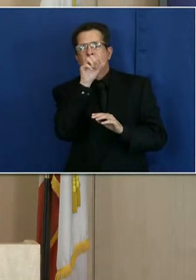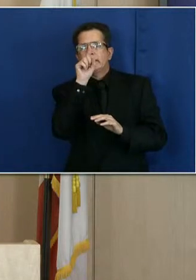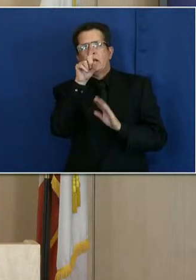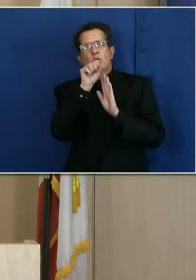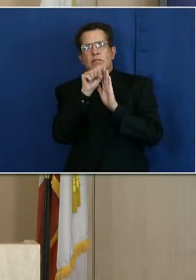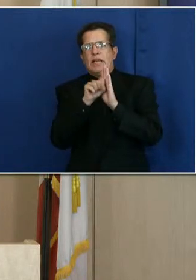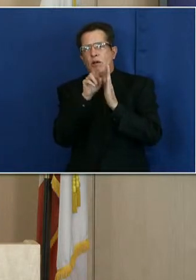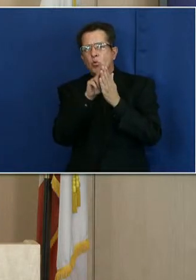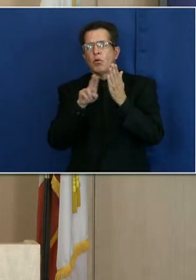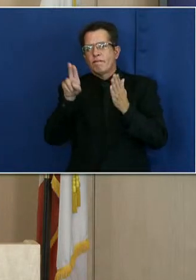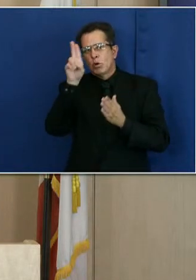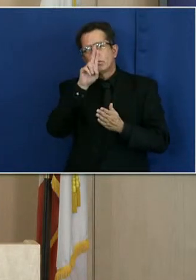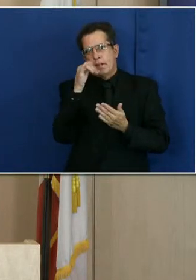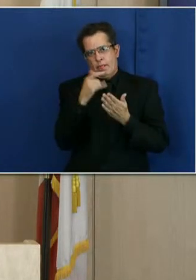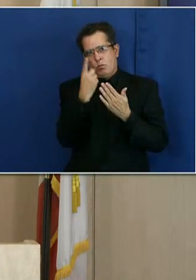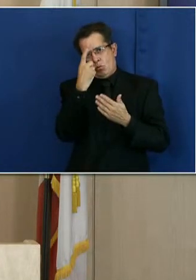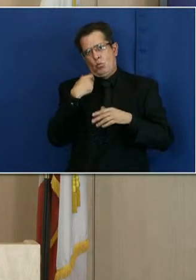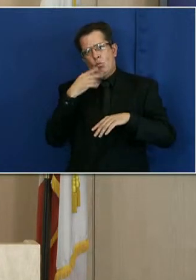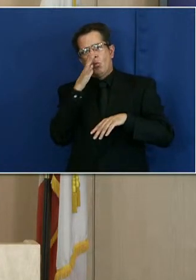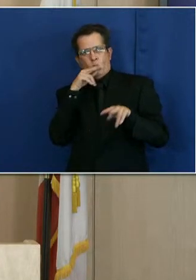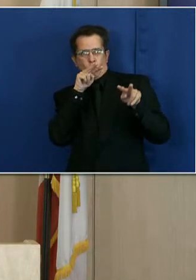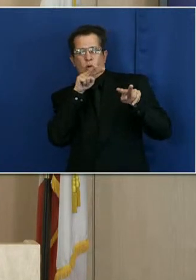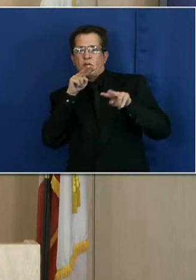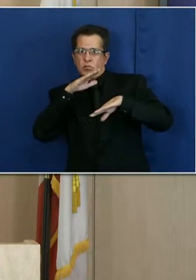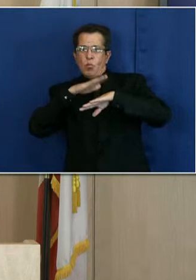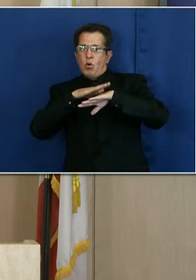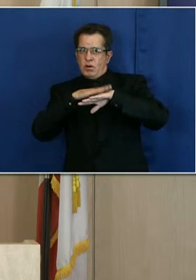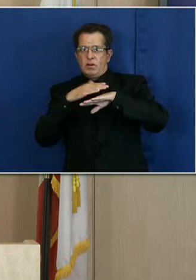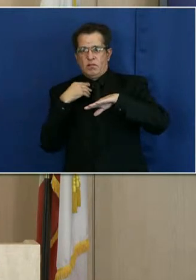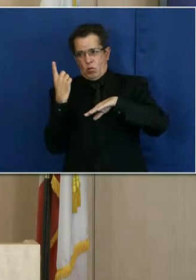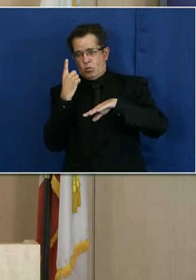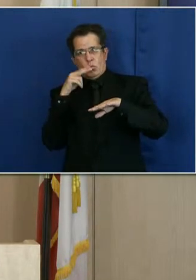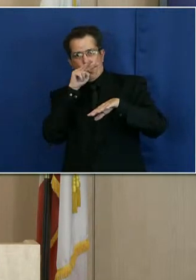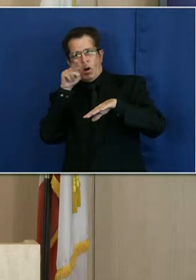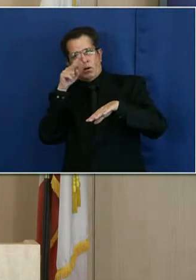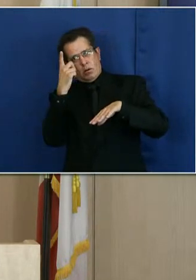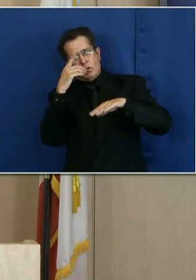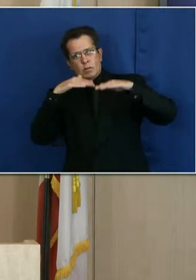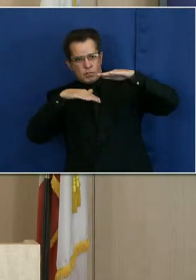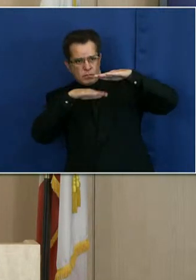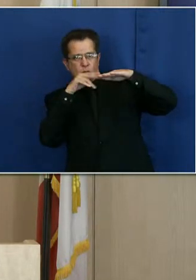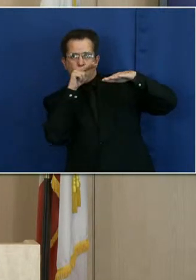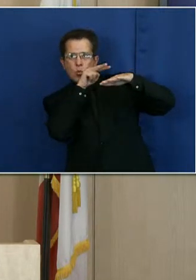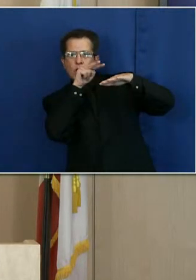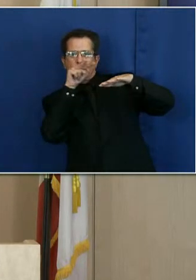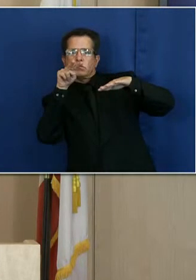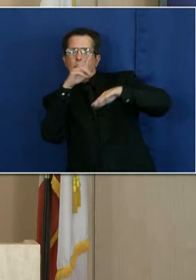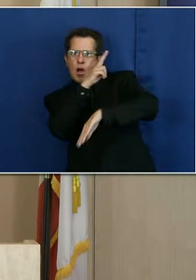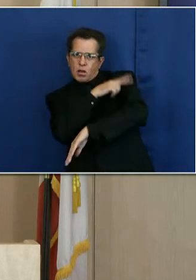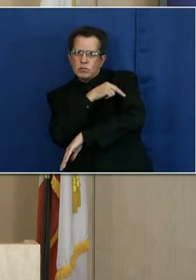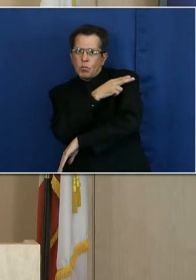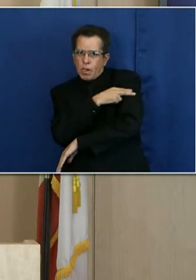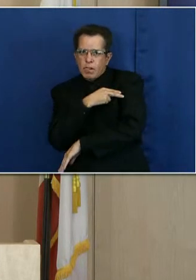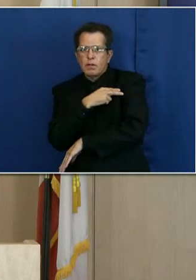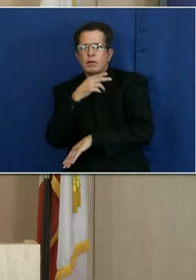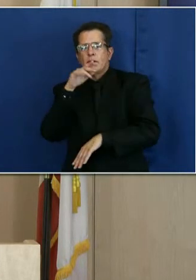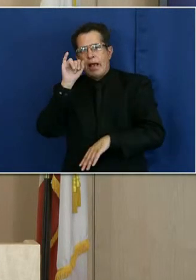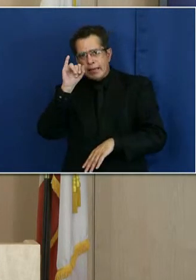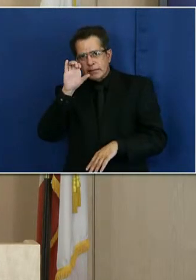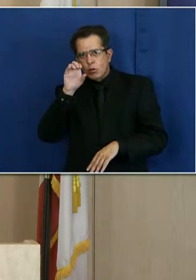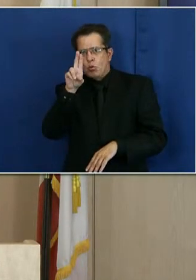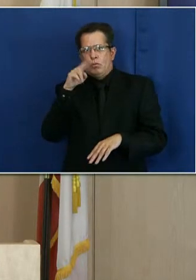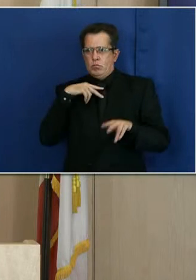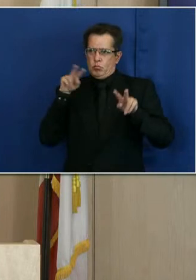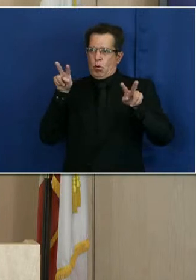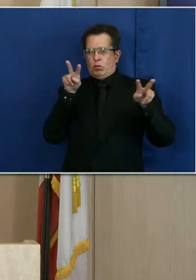was one of the big criterias, one of the big focuses when we got started with this pandemic, was to make sure we don't adversely impact the ability of our